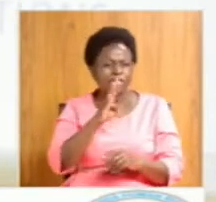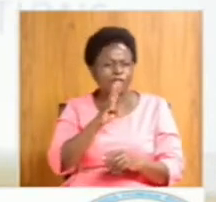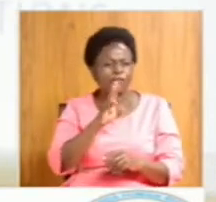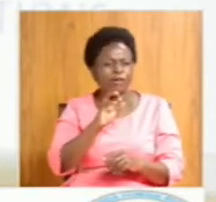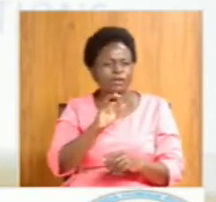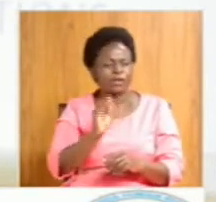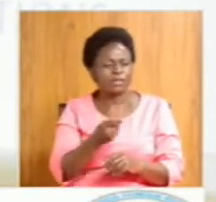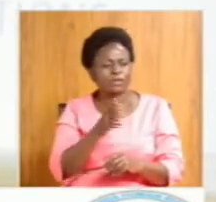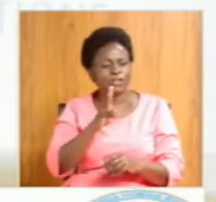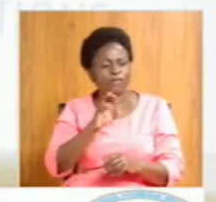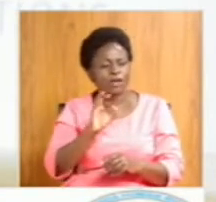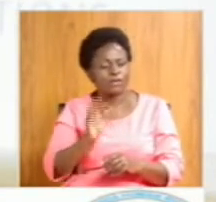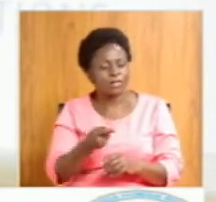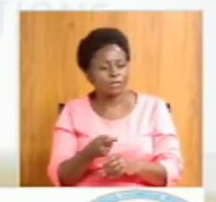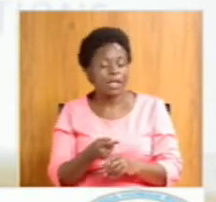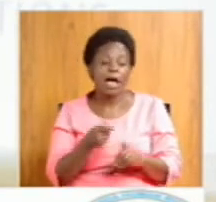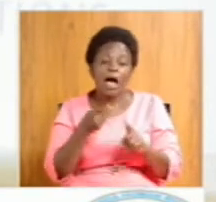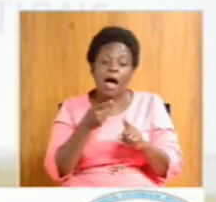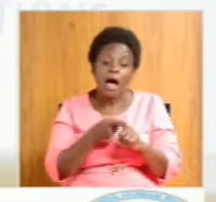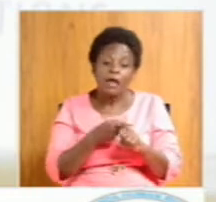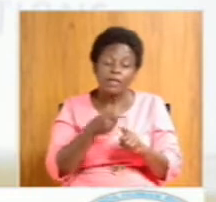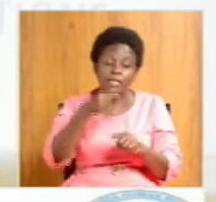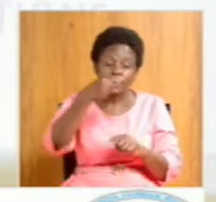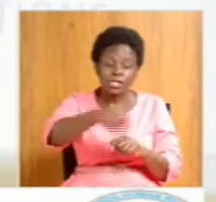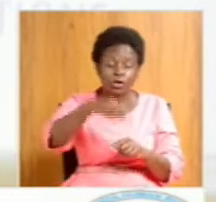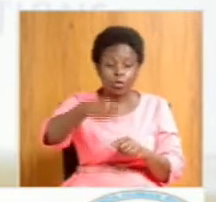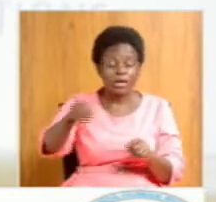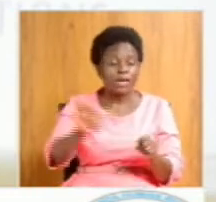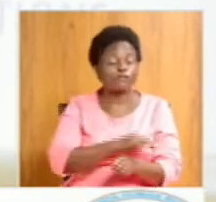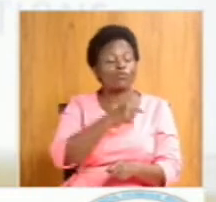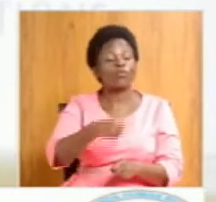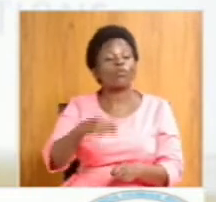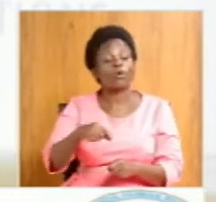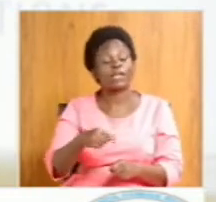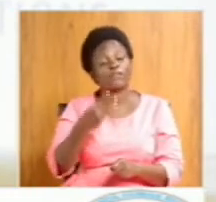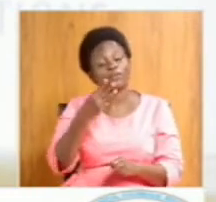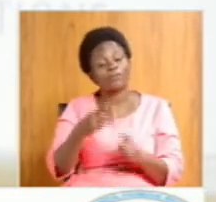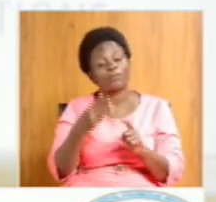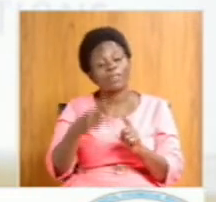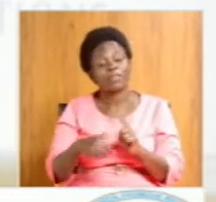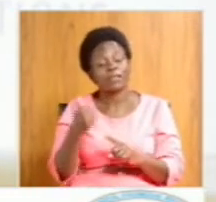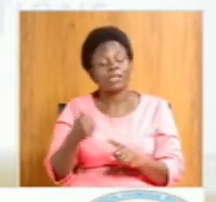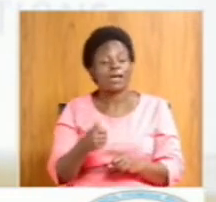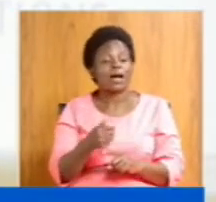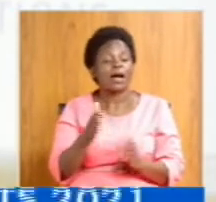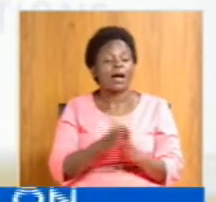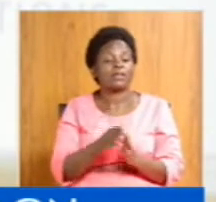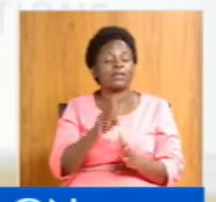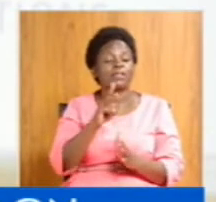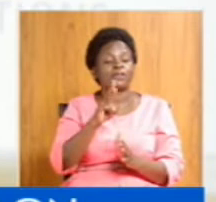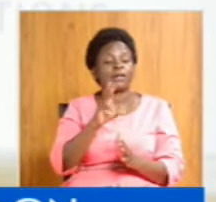,000. And three in the quarter, in the whole quarter, that is three months, and $300